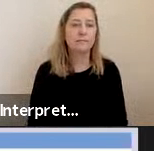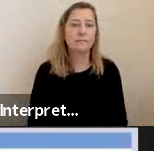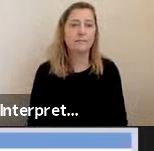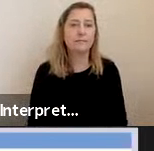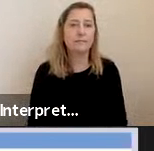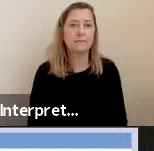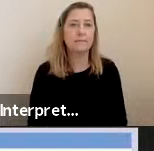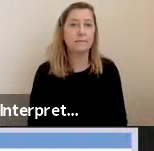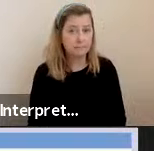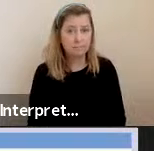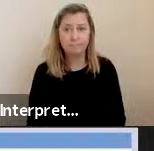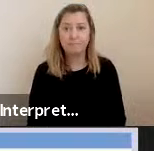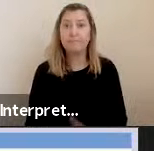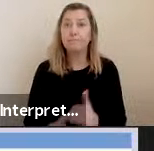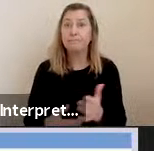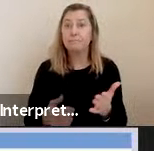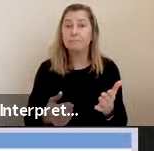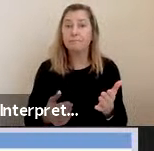Any,